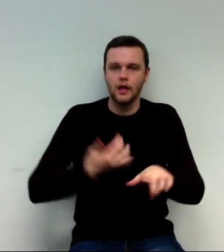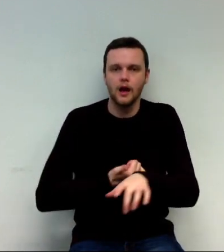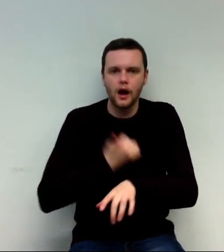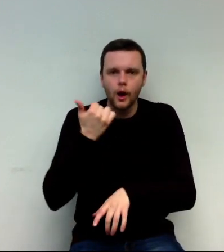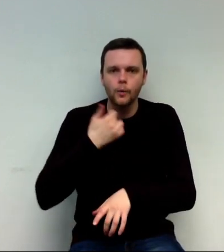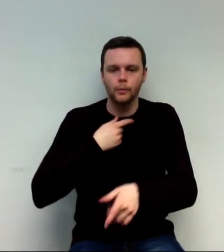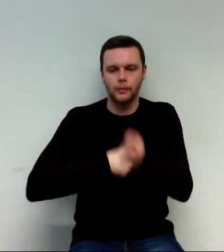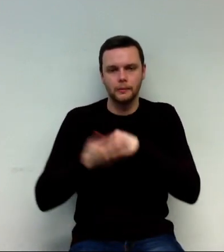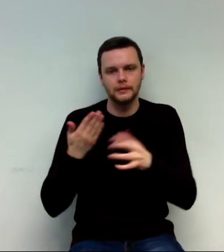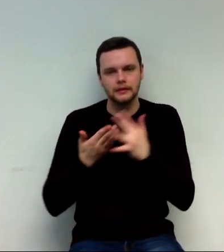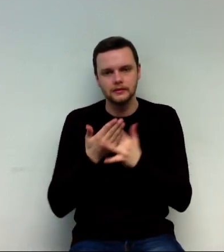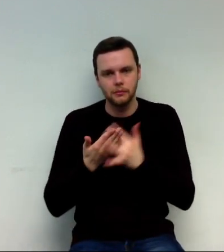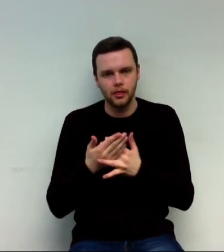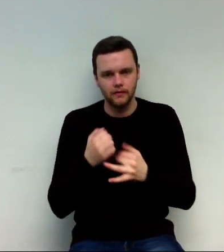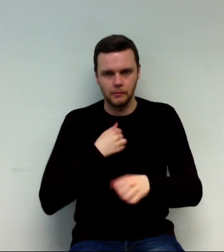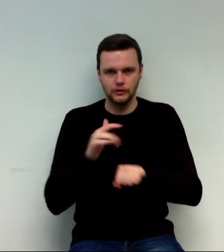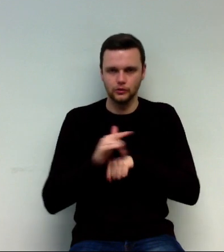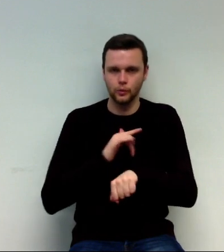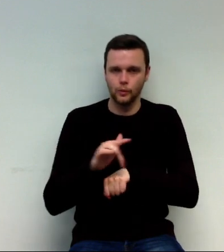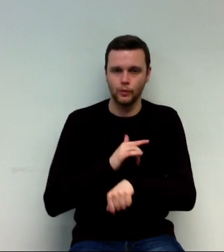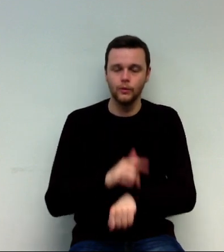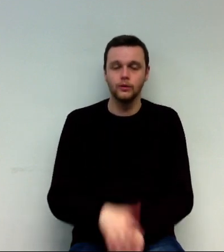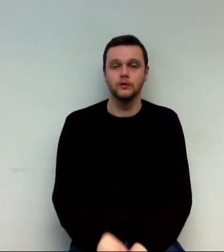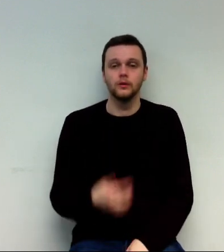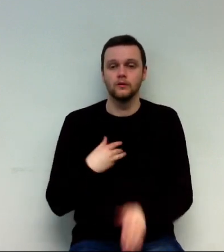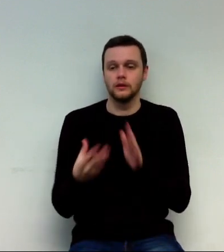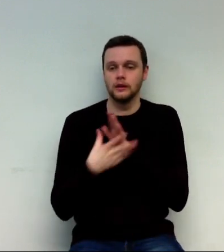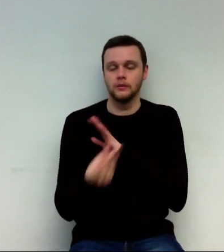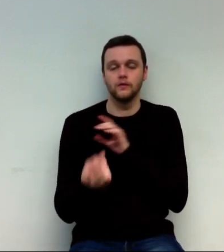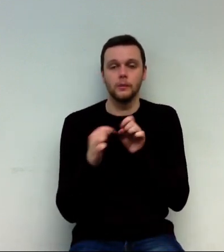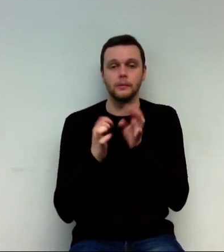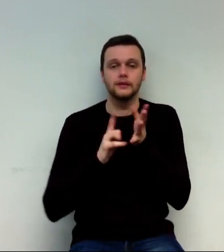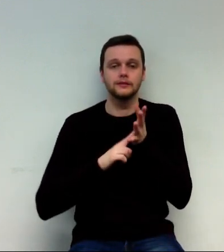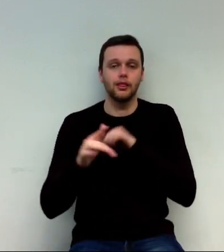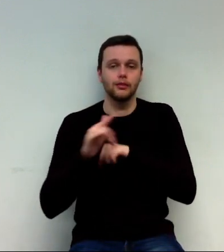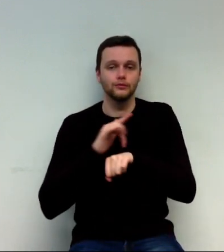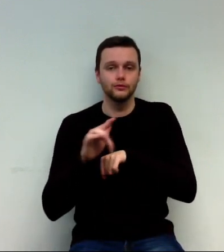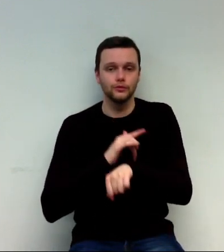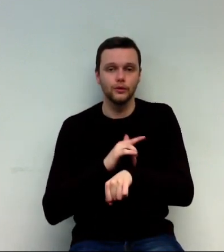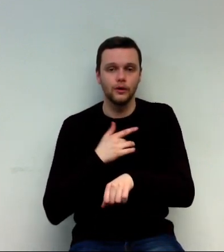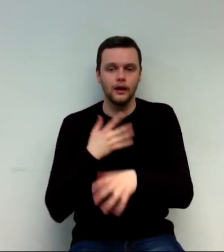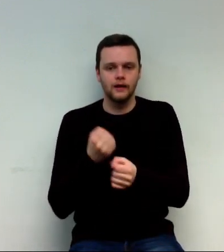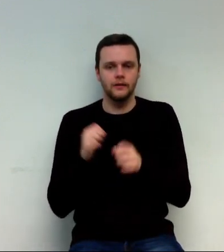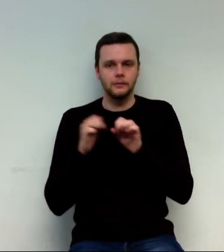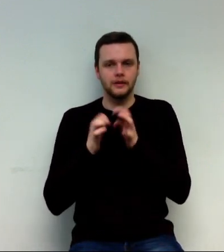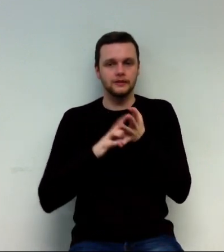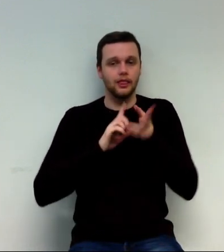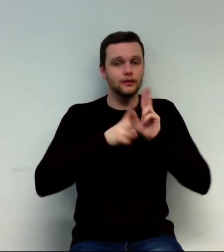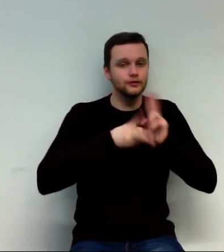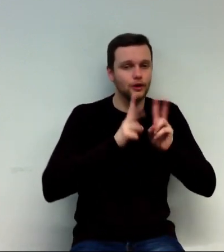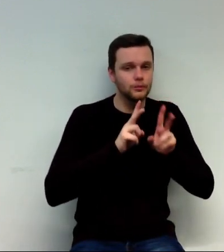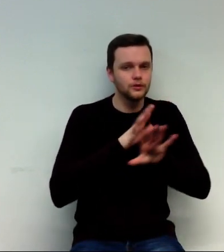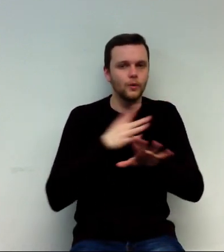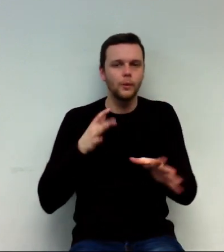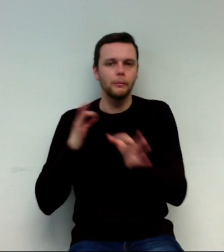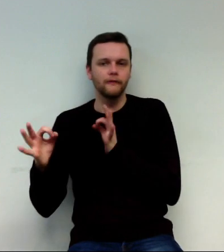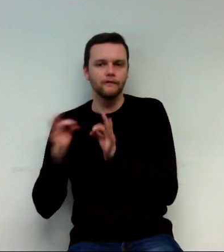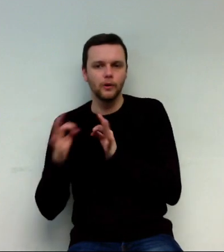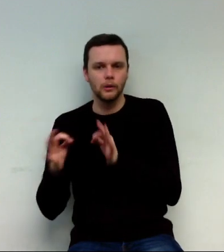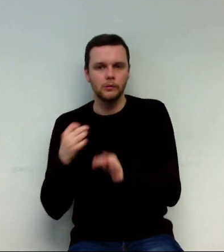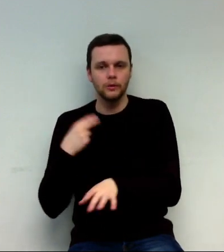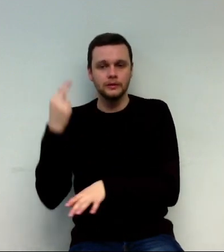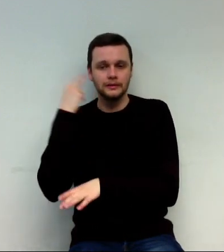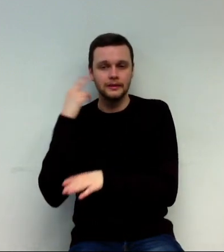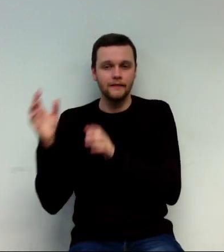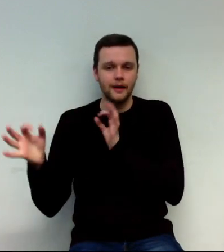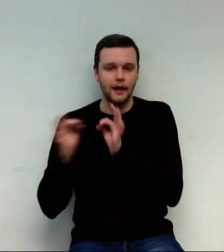So we've mentioned earlier on, this could be for a BSL show. Is it a BSL interpreter or a BSL performer or a deaf